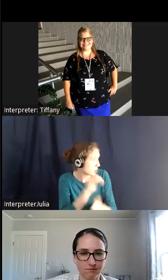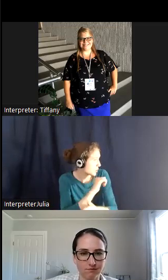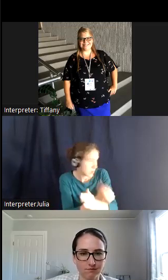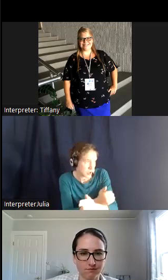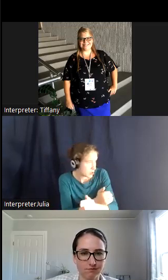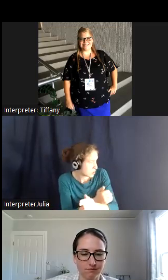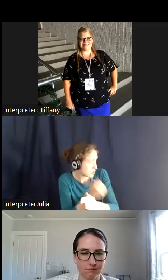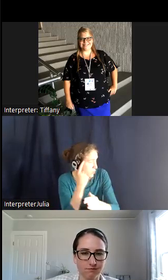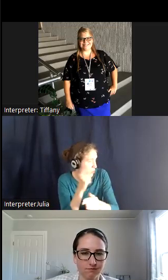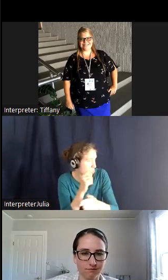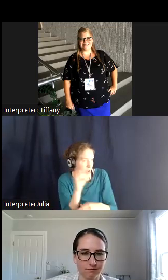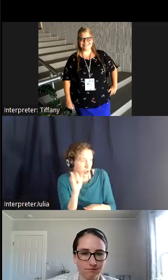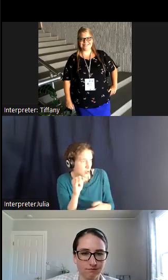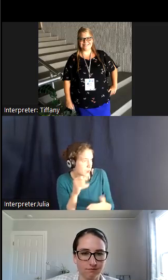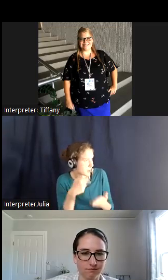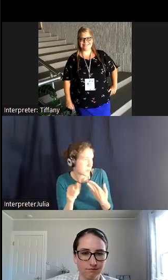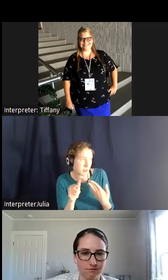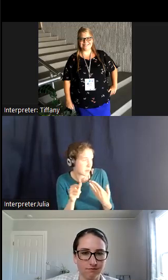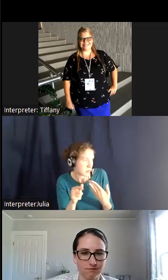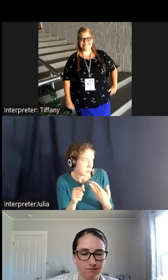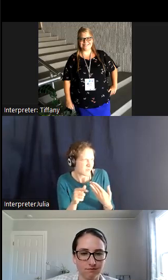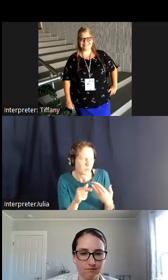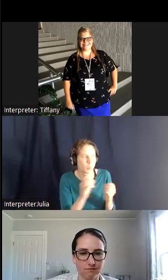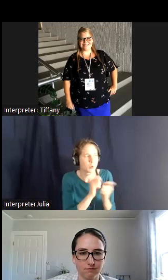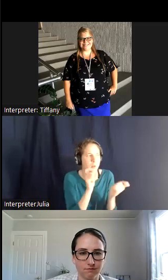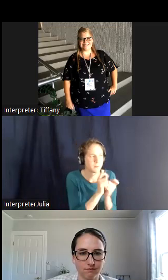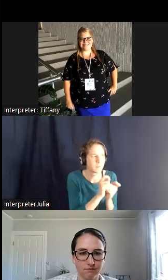of insurance payment. This is really more specific to care